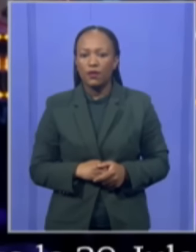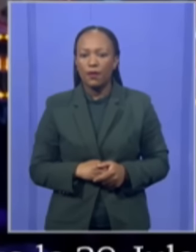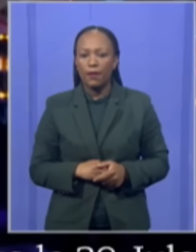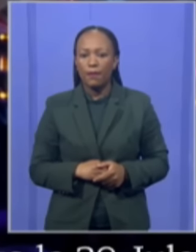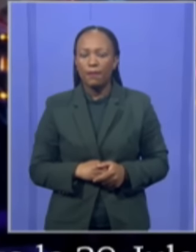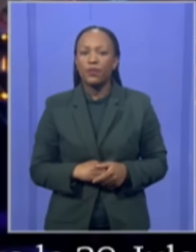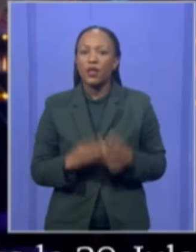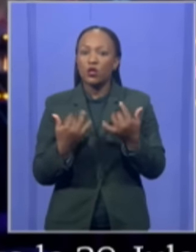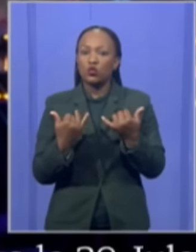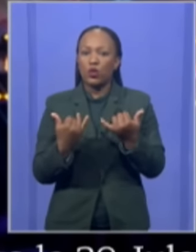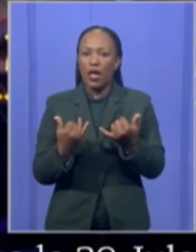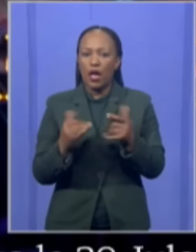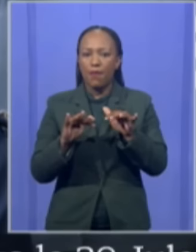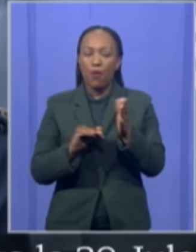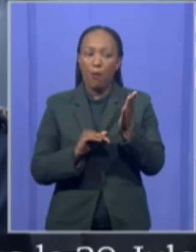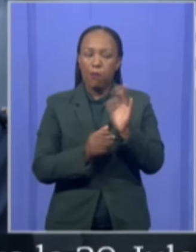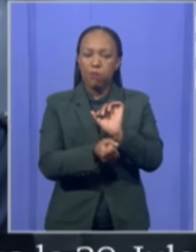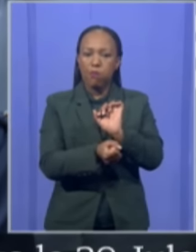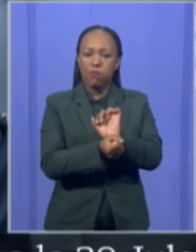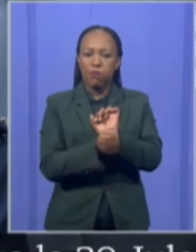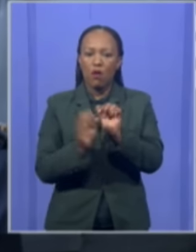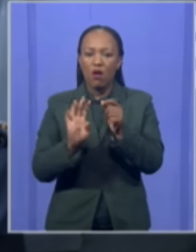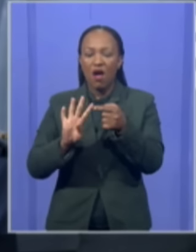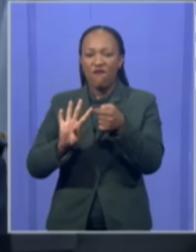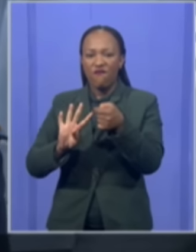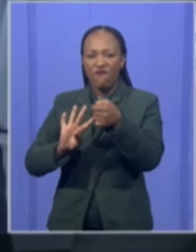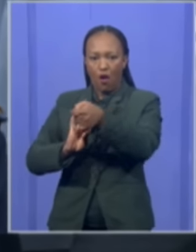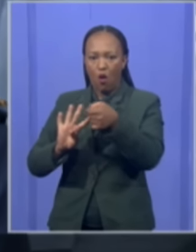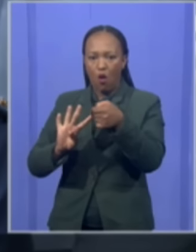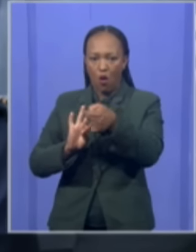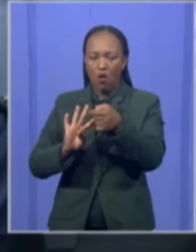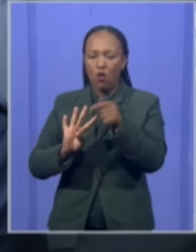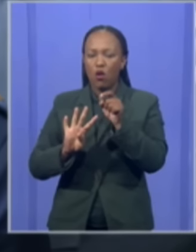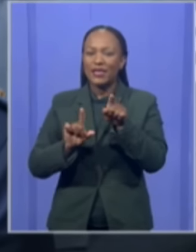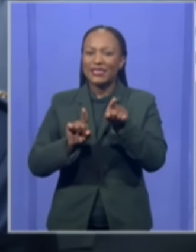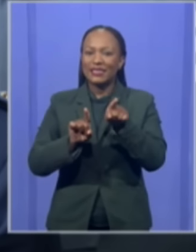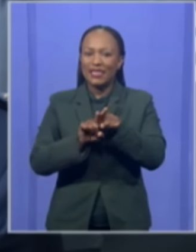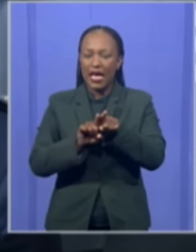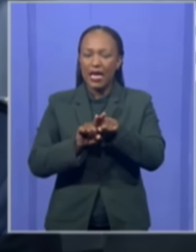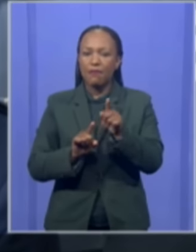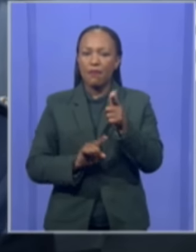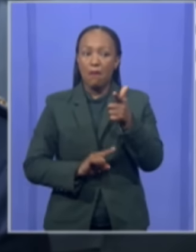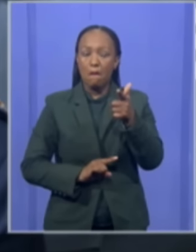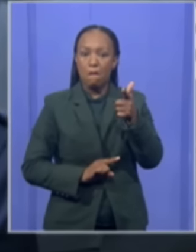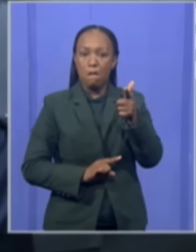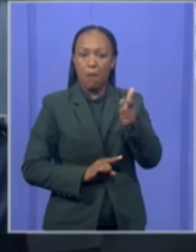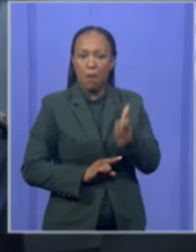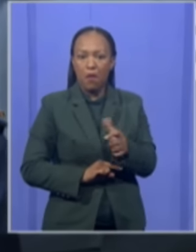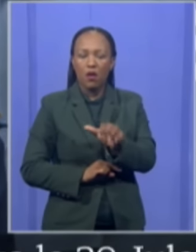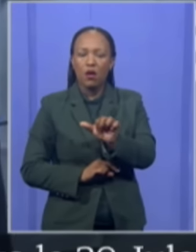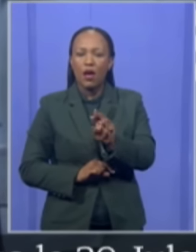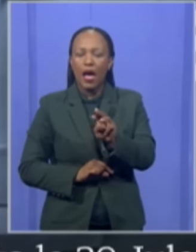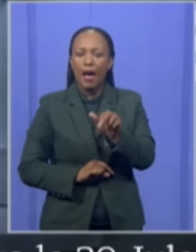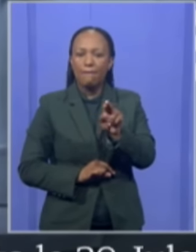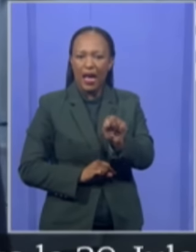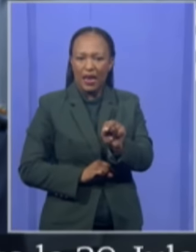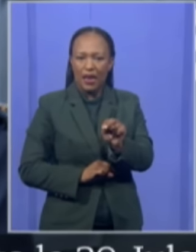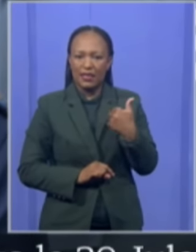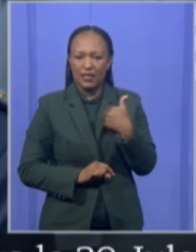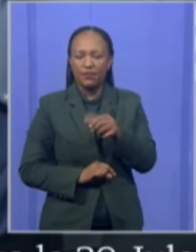got 4 suspects in custody. We now know that the same firearm that killed Aman Swart is the same firearm that